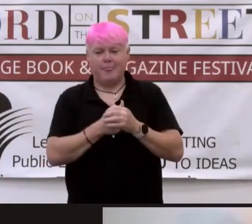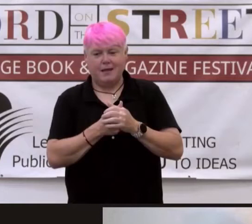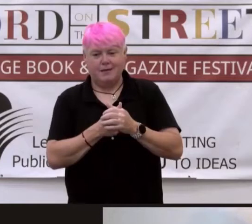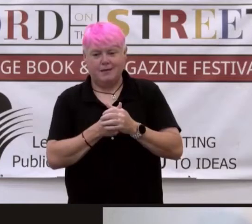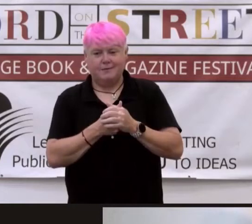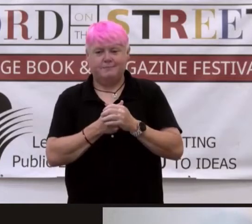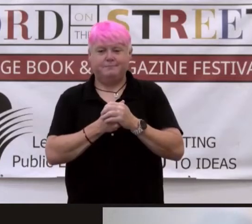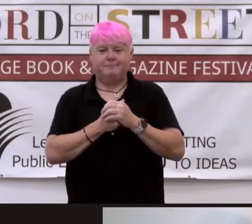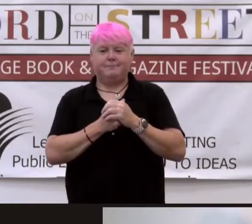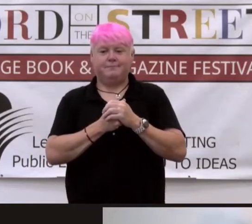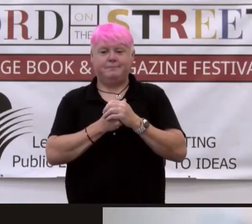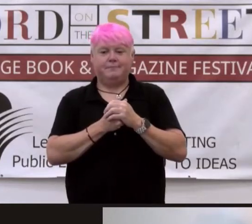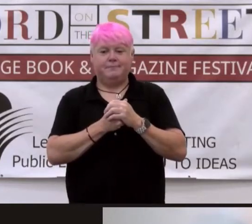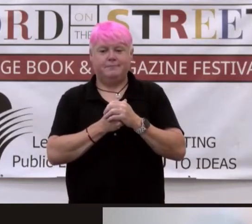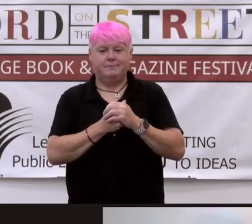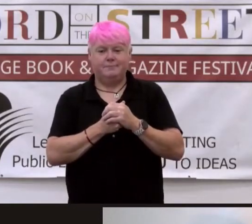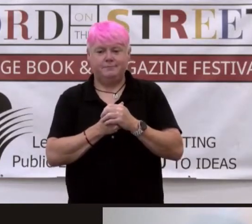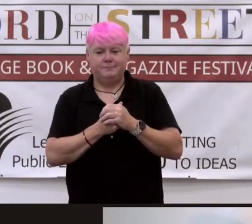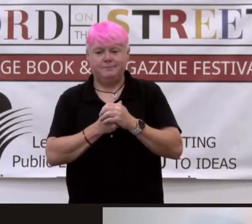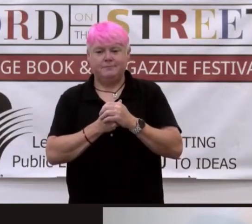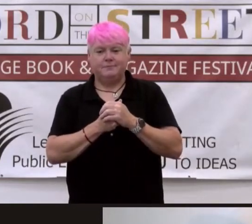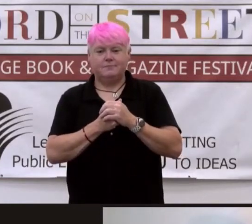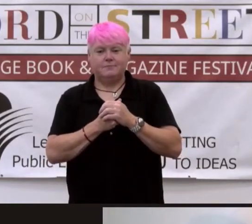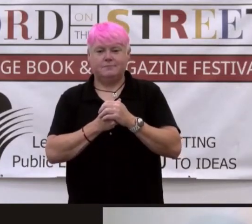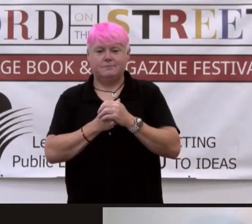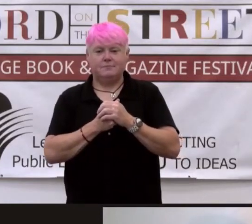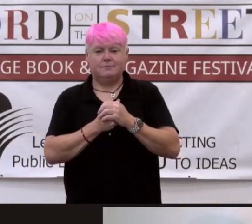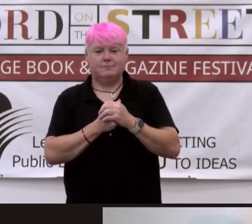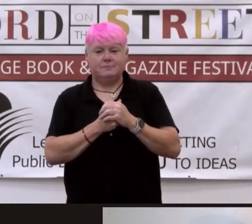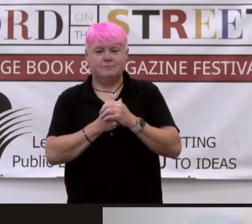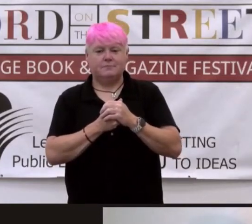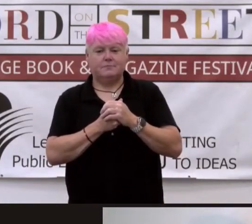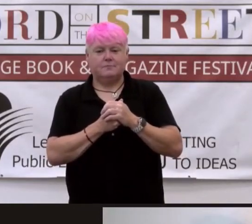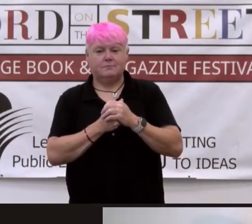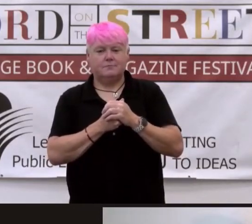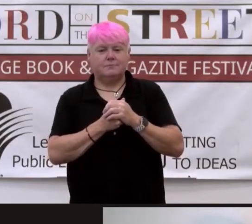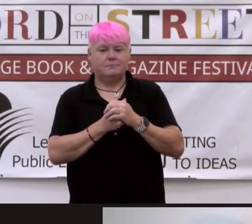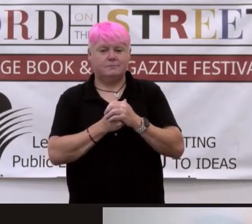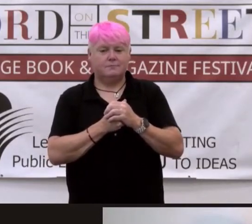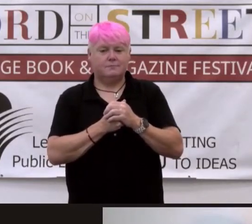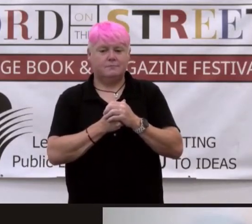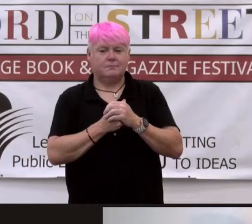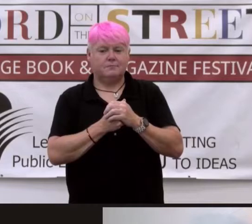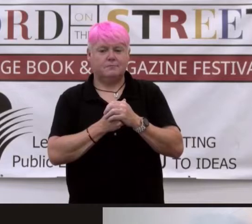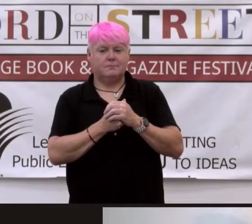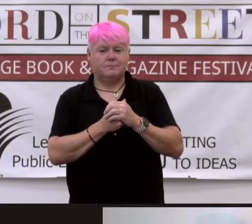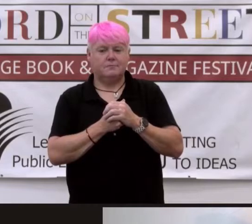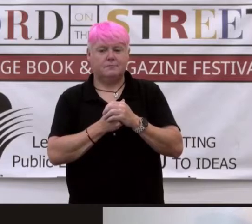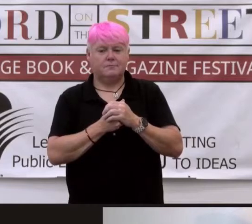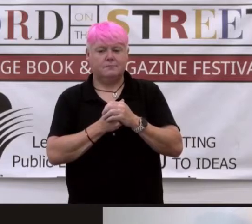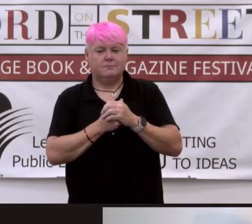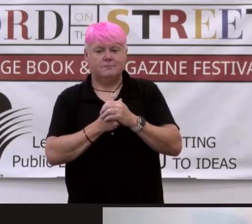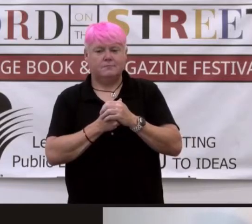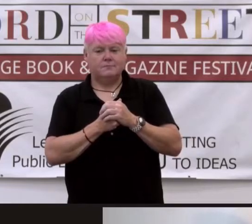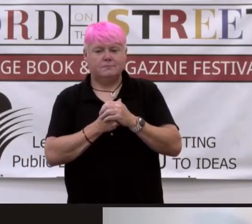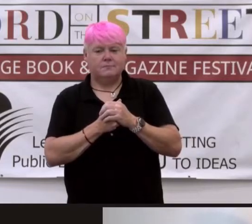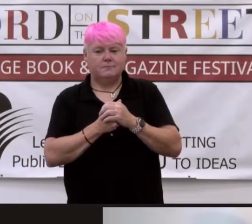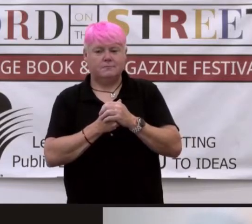Yeah. Yeah. Um, I'm trying to like pace the story or the questions so they flow.